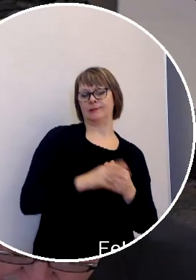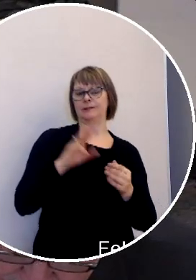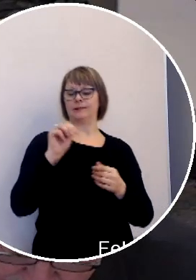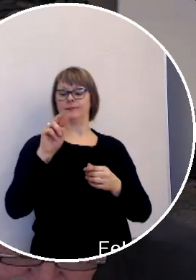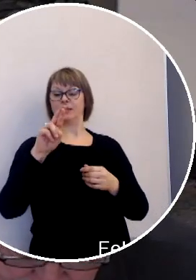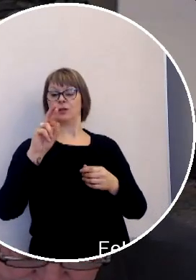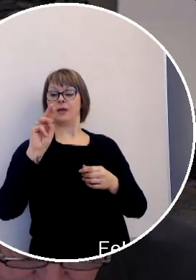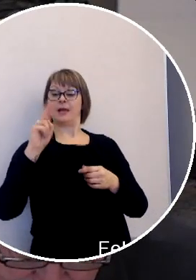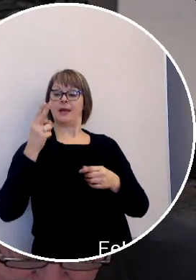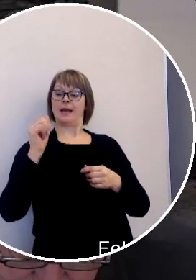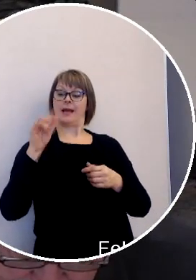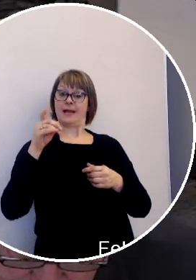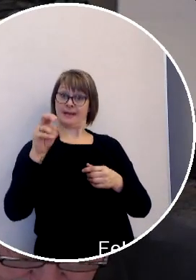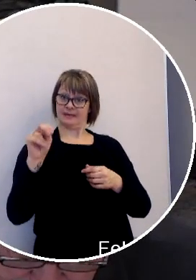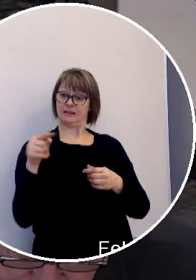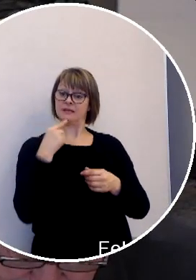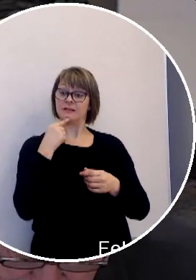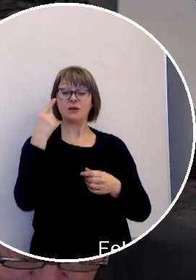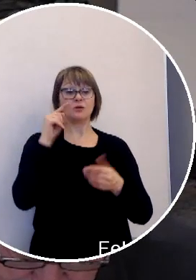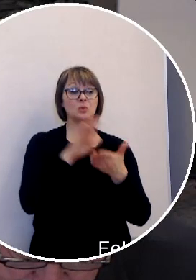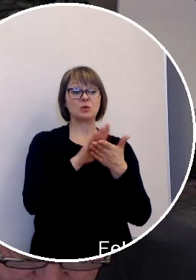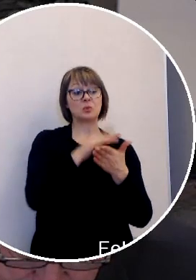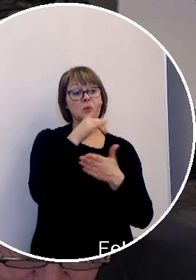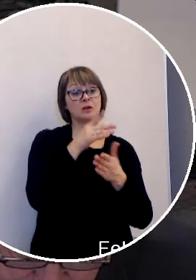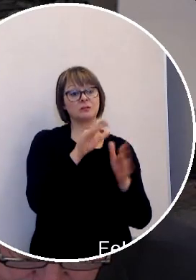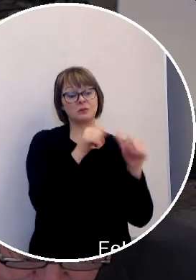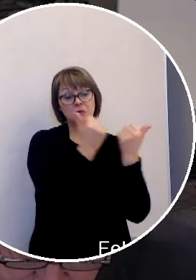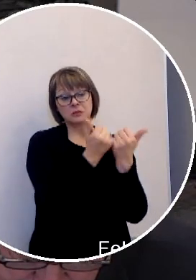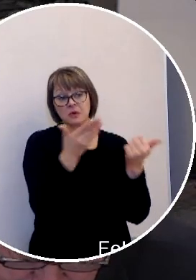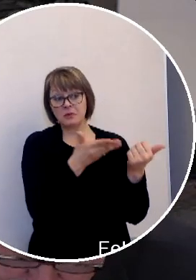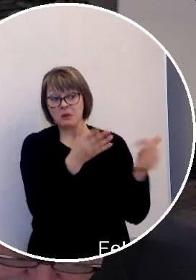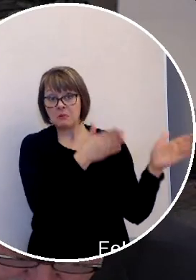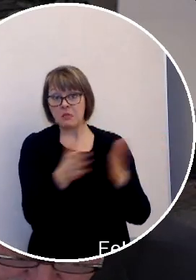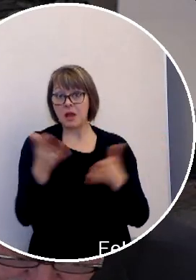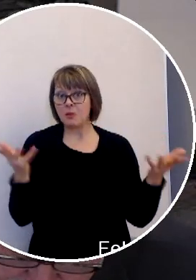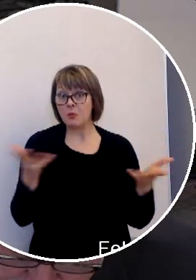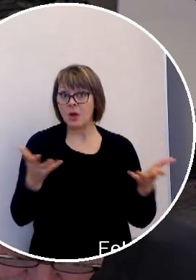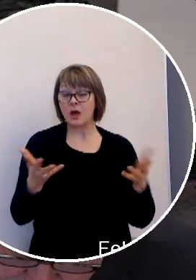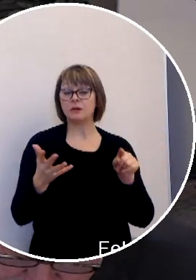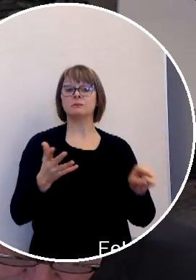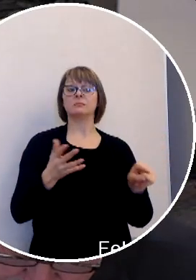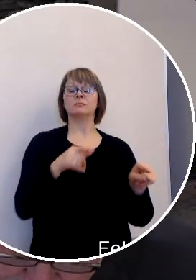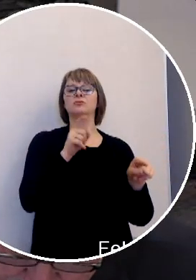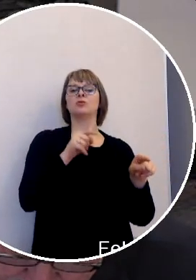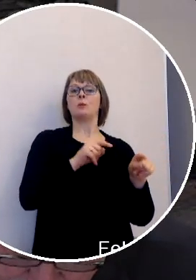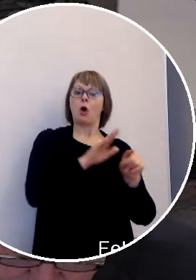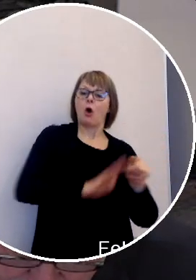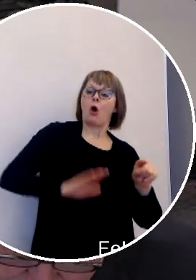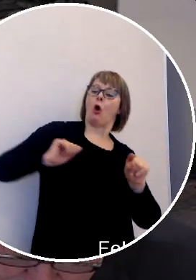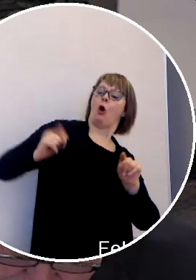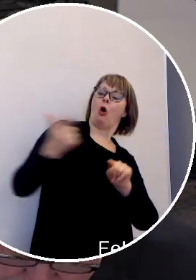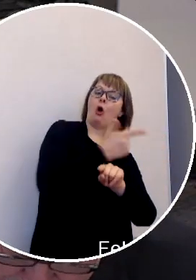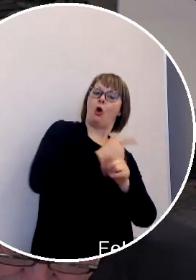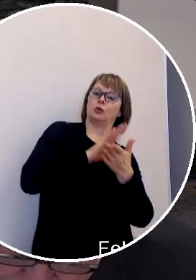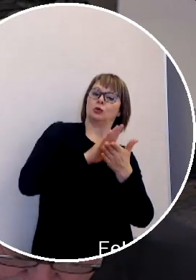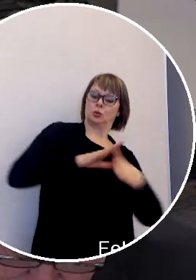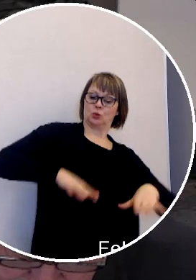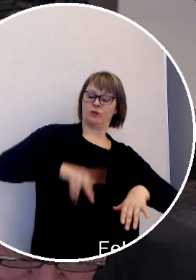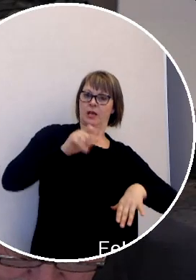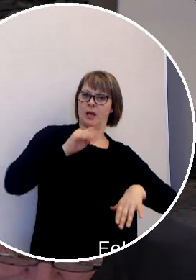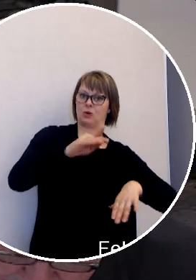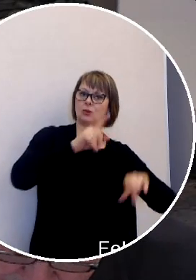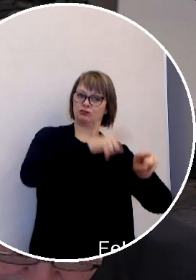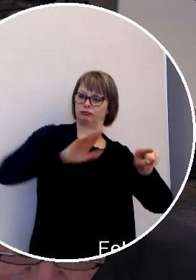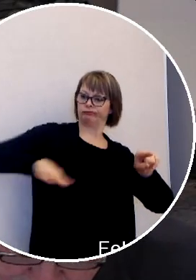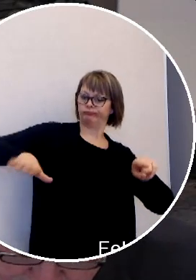Mr. Hayden indicated that the plan going forward for School Lunch Association is to be in all schools in the province.